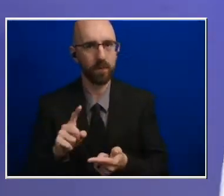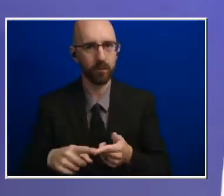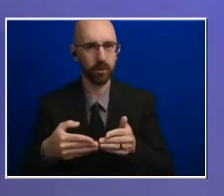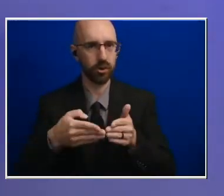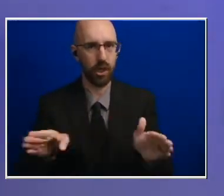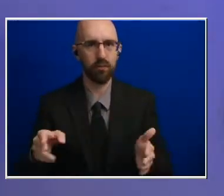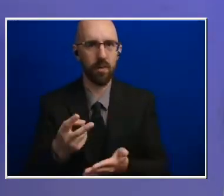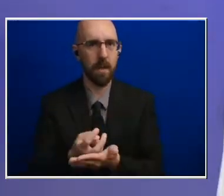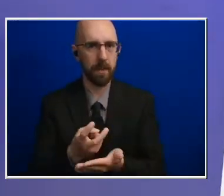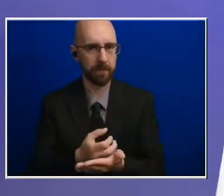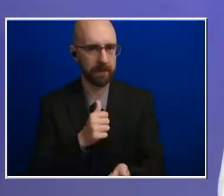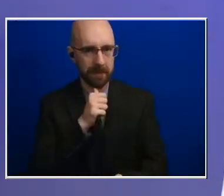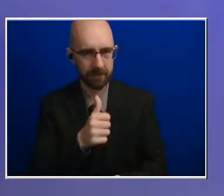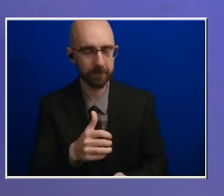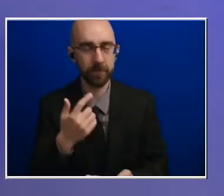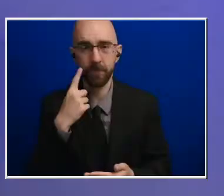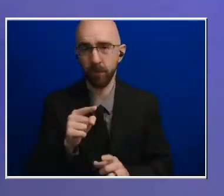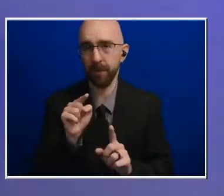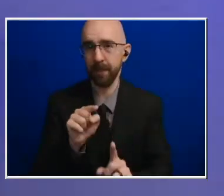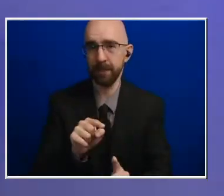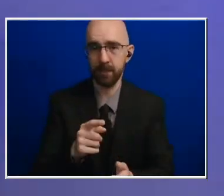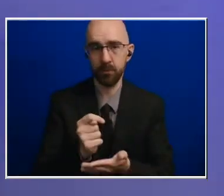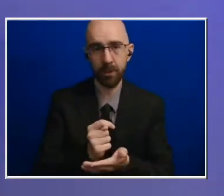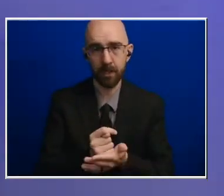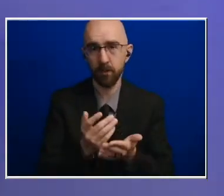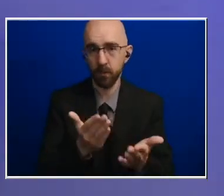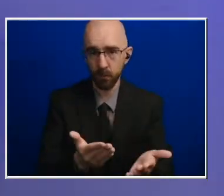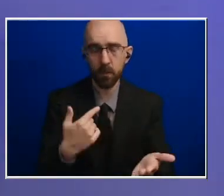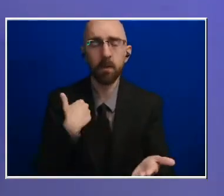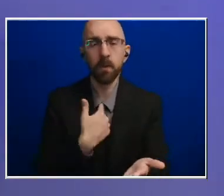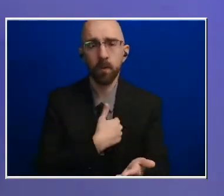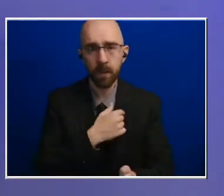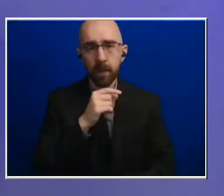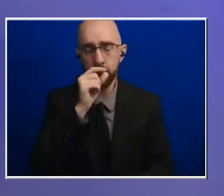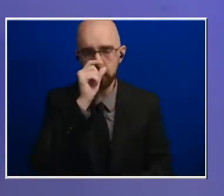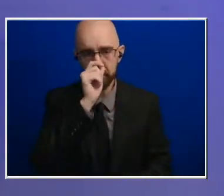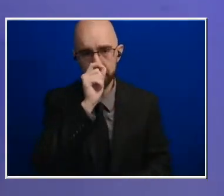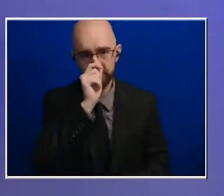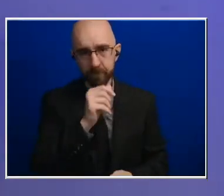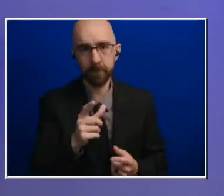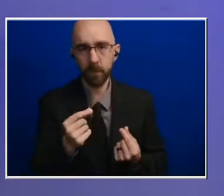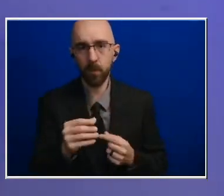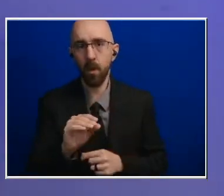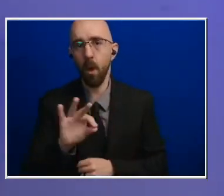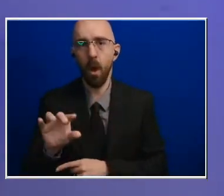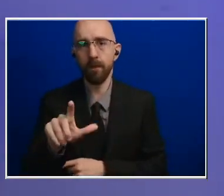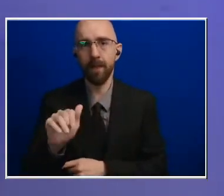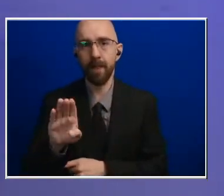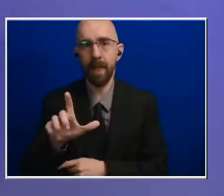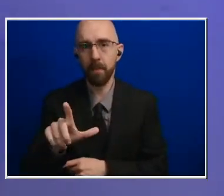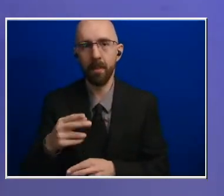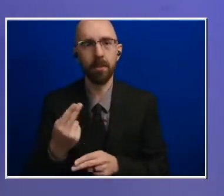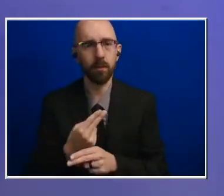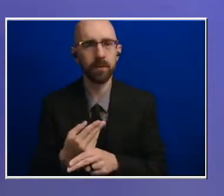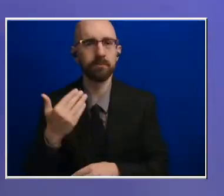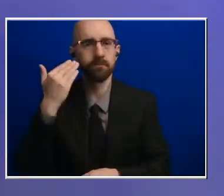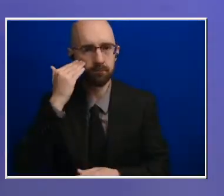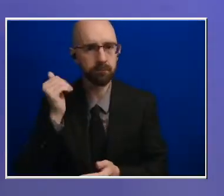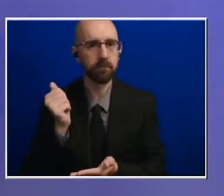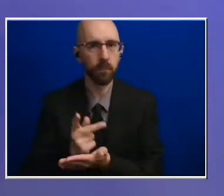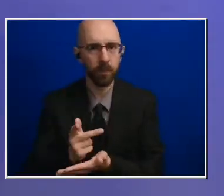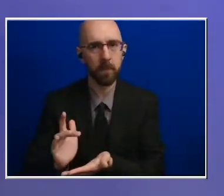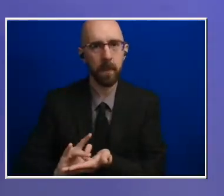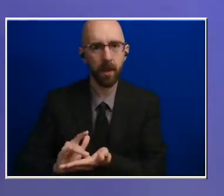this case, treating you, we were doing it off-label, using a known approved medical device to treat someone who has